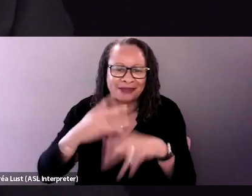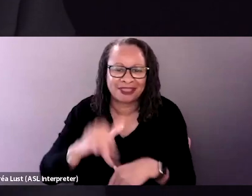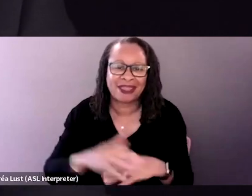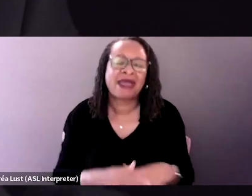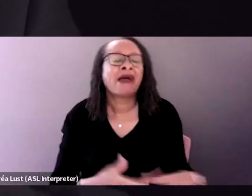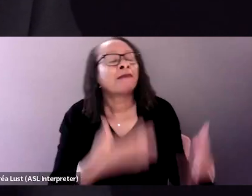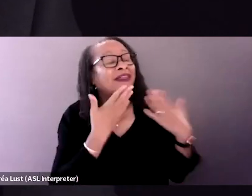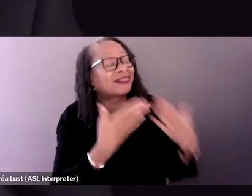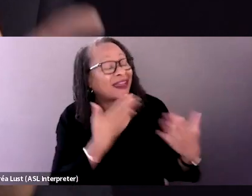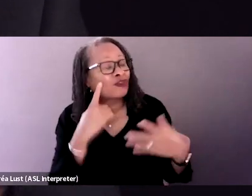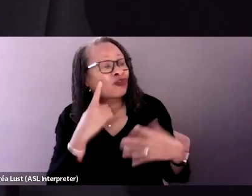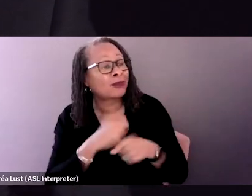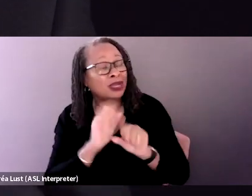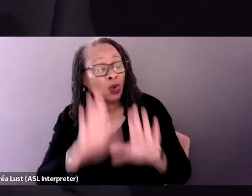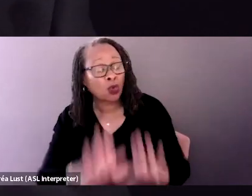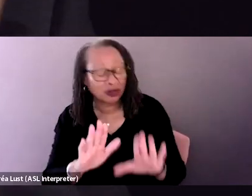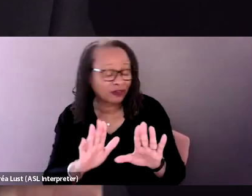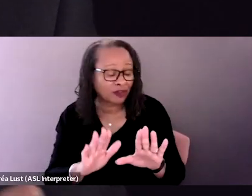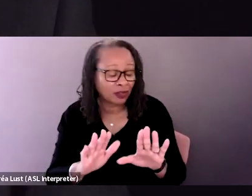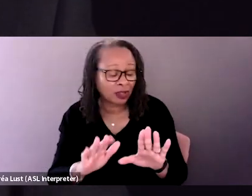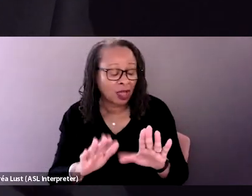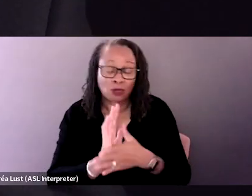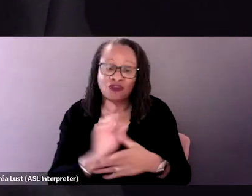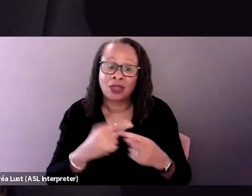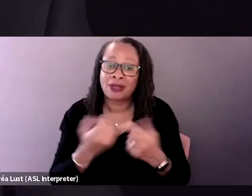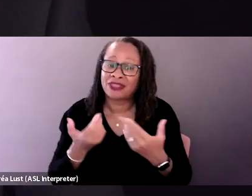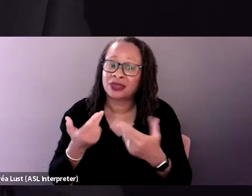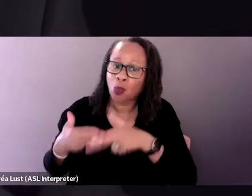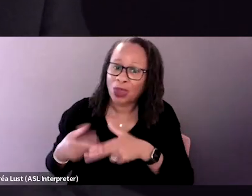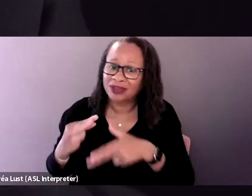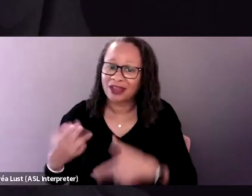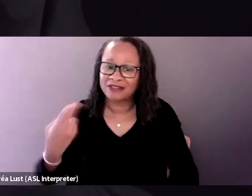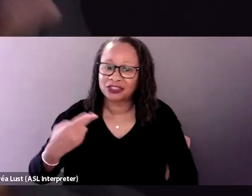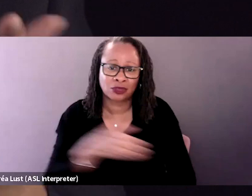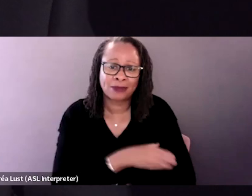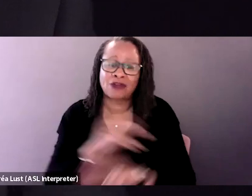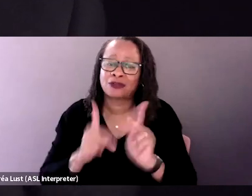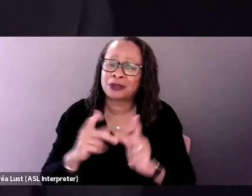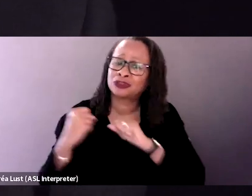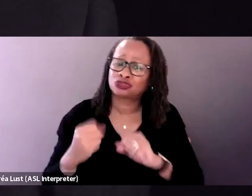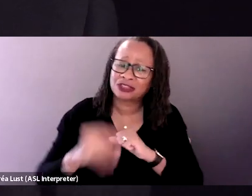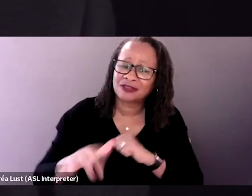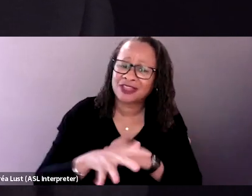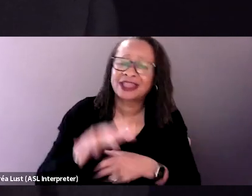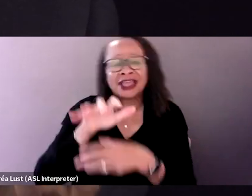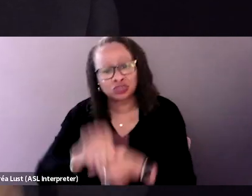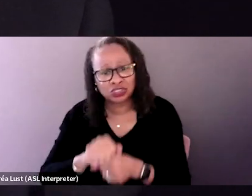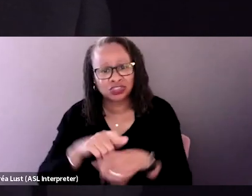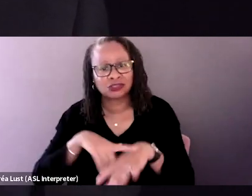for making this wonderful movie about the weight of history and the power of people and the strength of land and tradition and